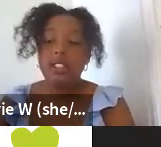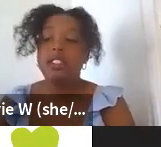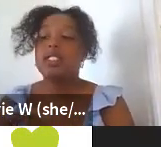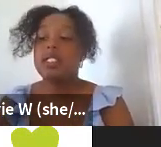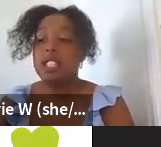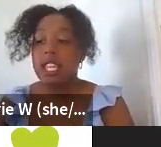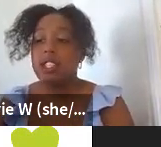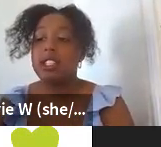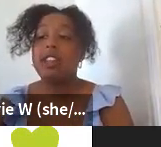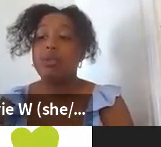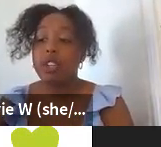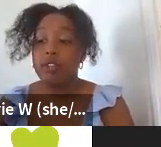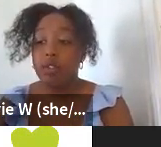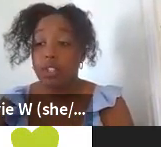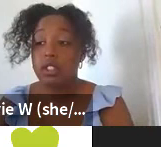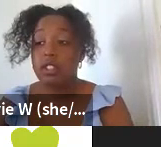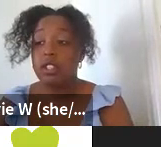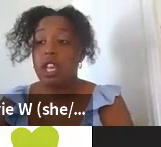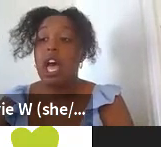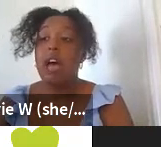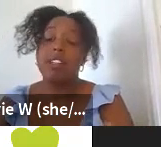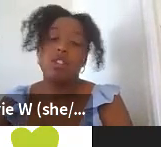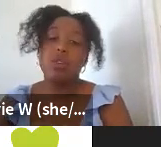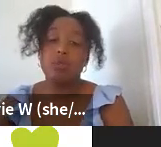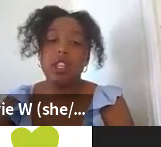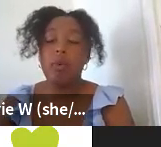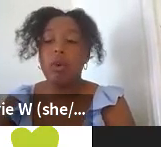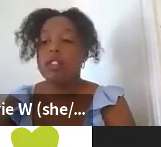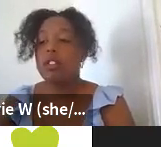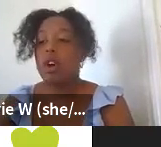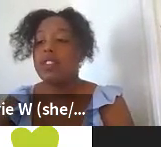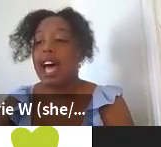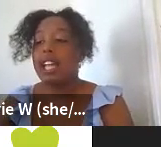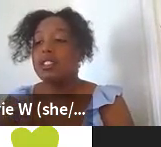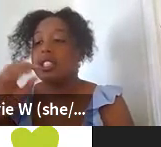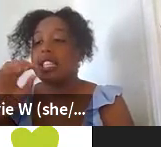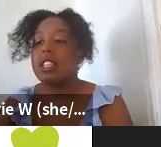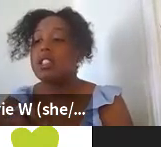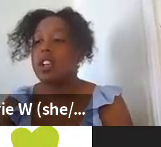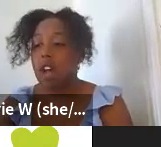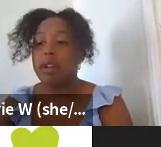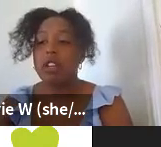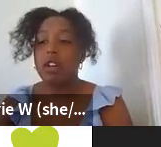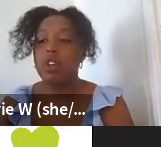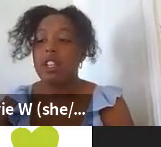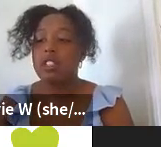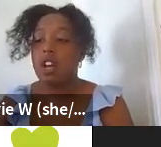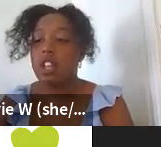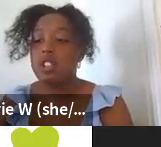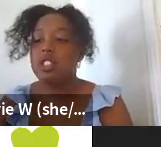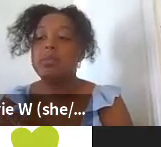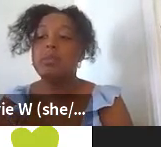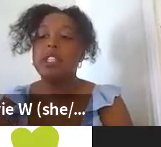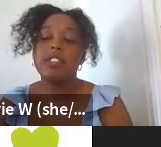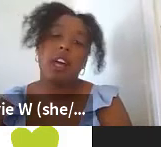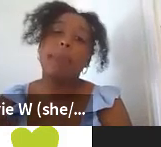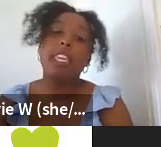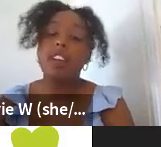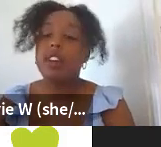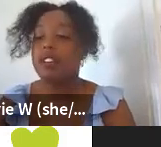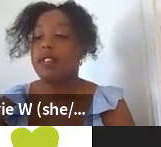promoted, sustained, and reinforced. And so it's really important to note that these dominant cultural ideologies, these